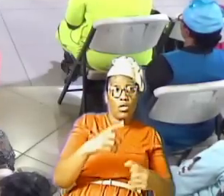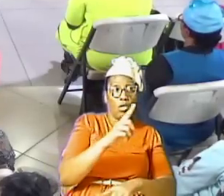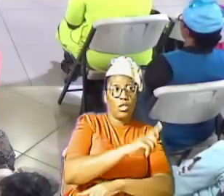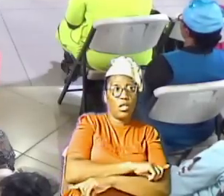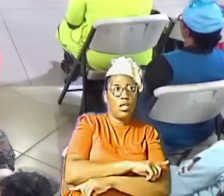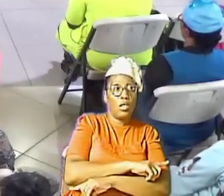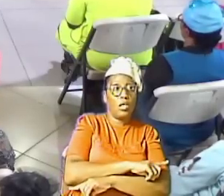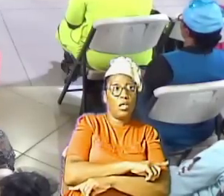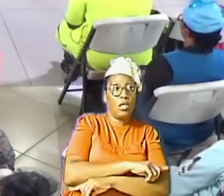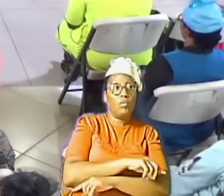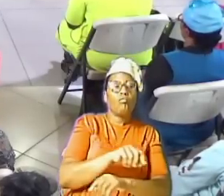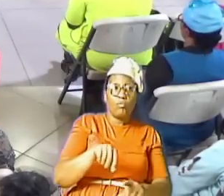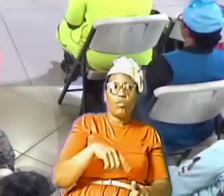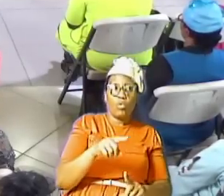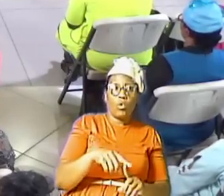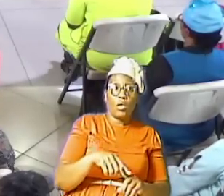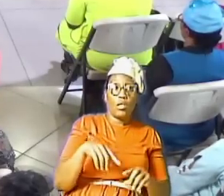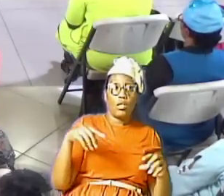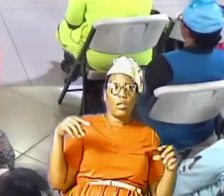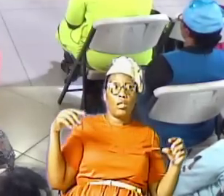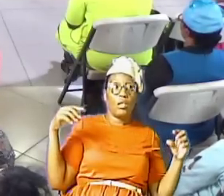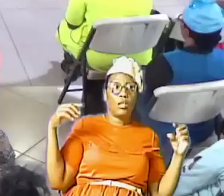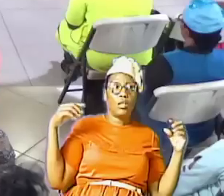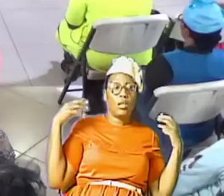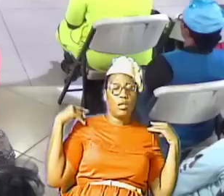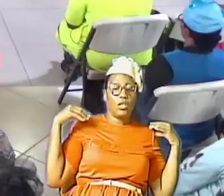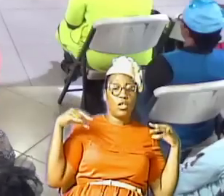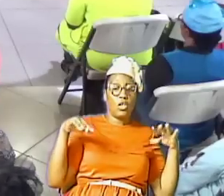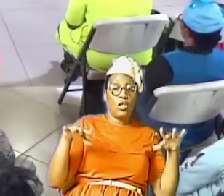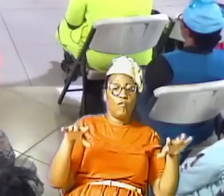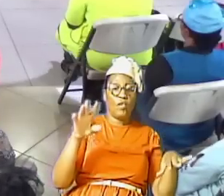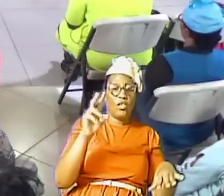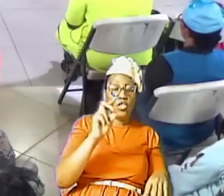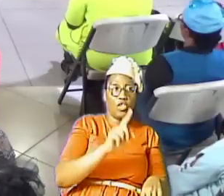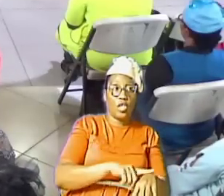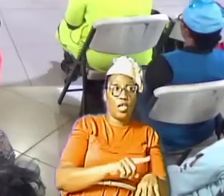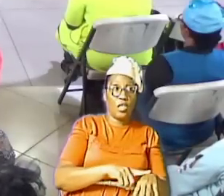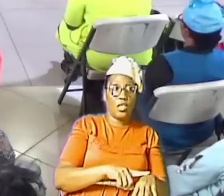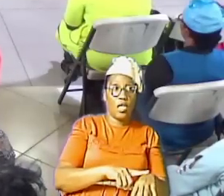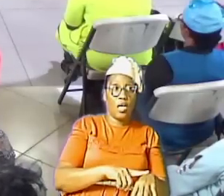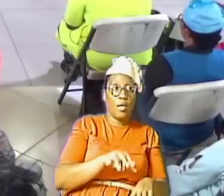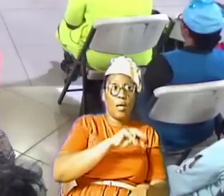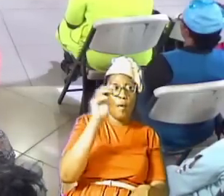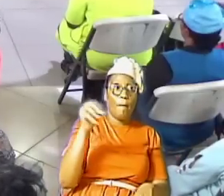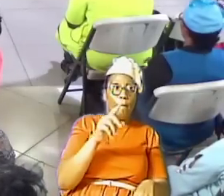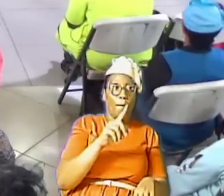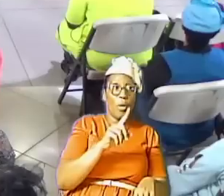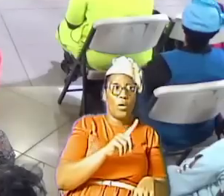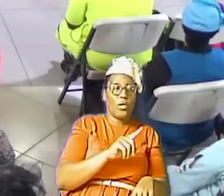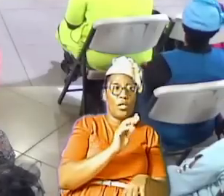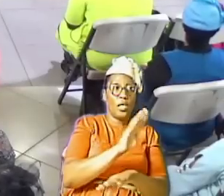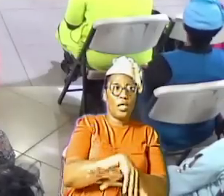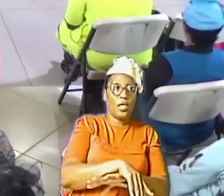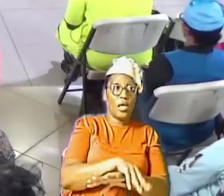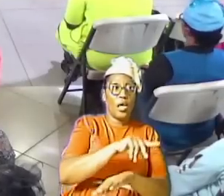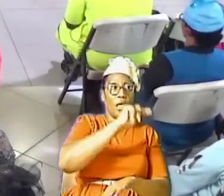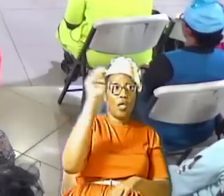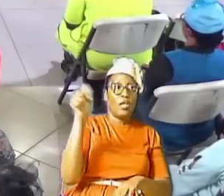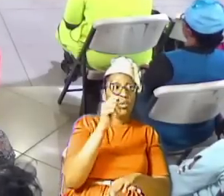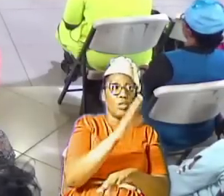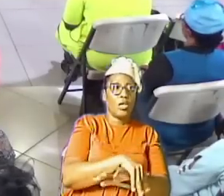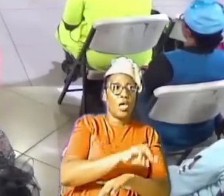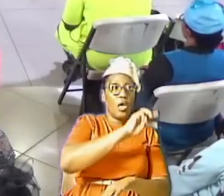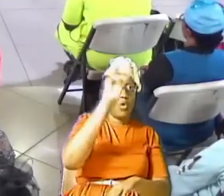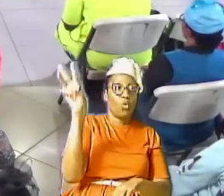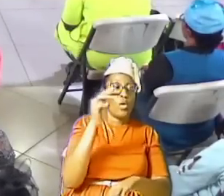when it's convention time, we are going to go Sunday night, the cost is there. Monday night, Tuesday night, Wednesday